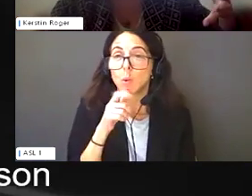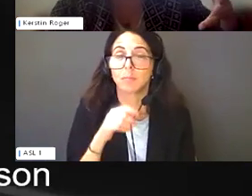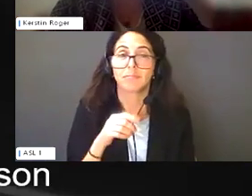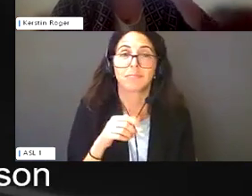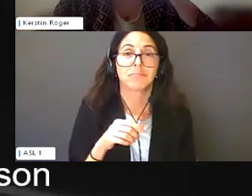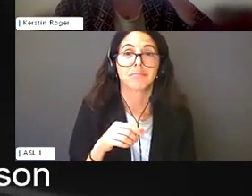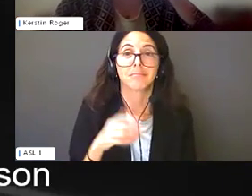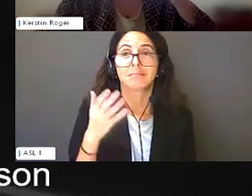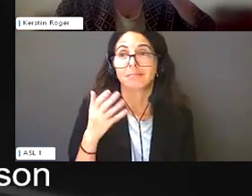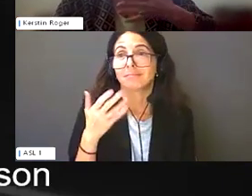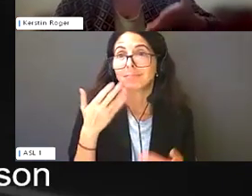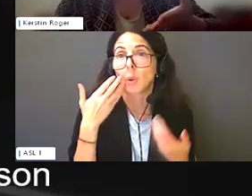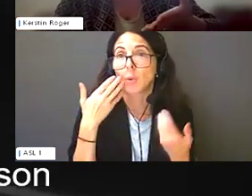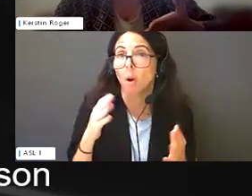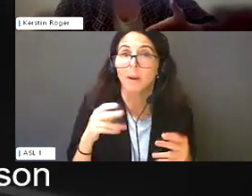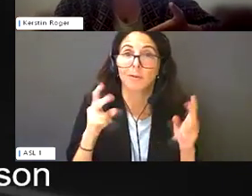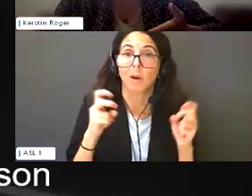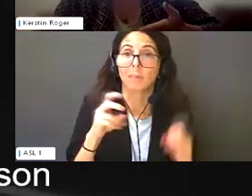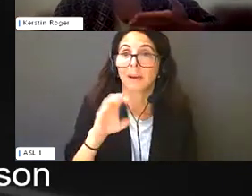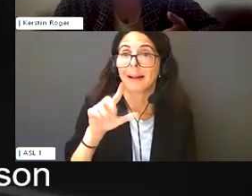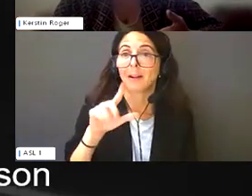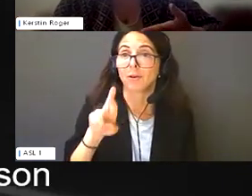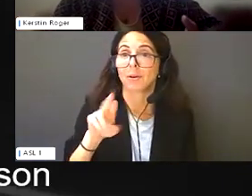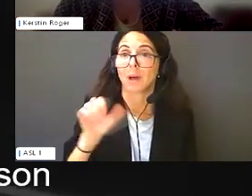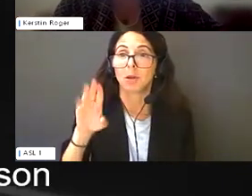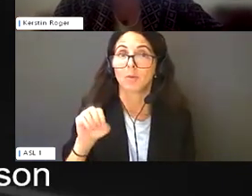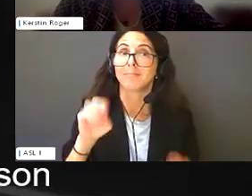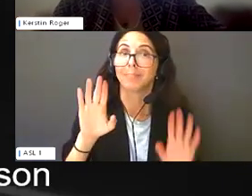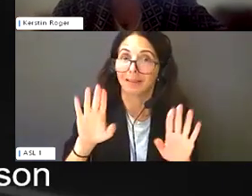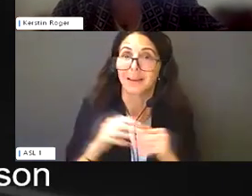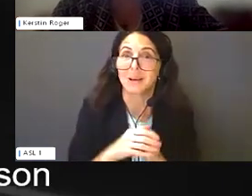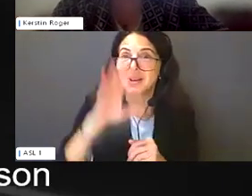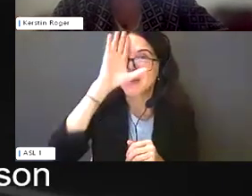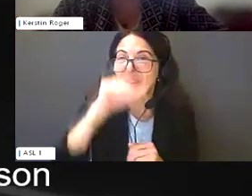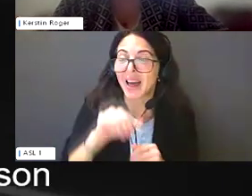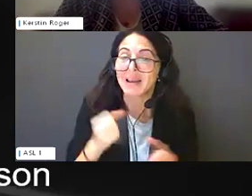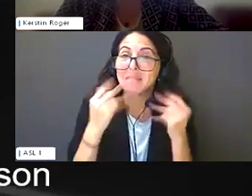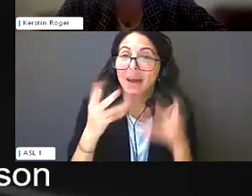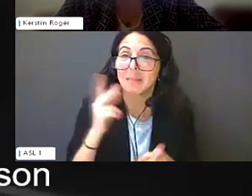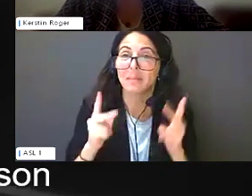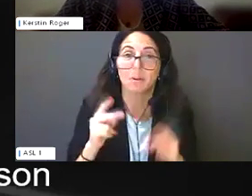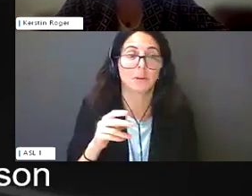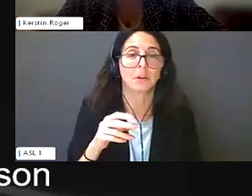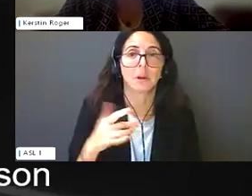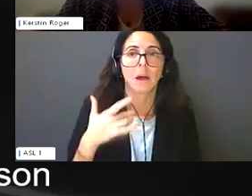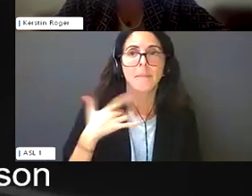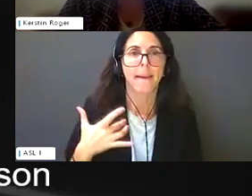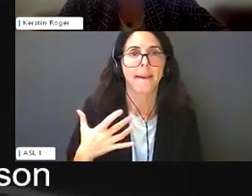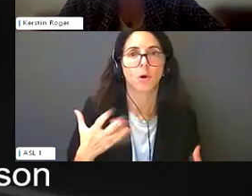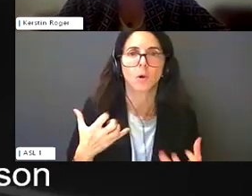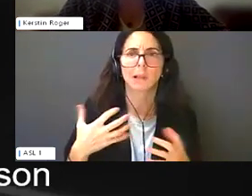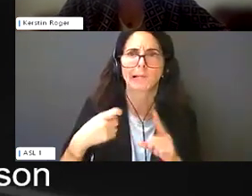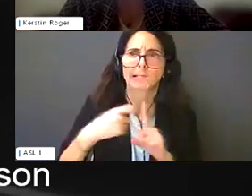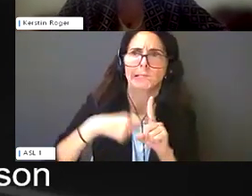the topic, but many people actually have a wish to protect their perpetrator. One of the